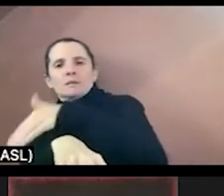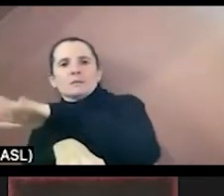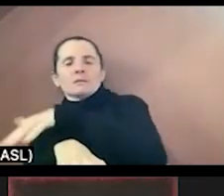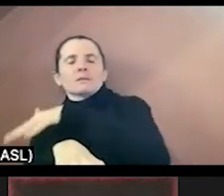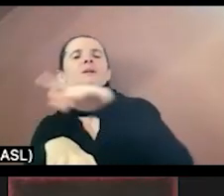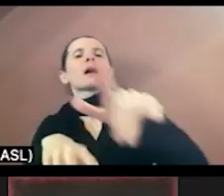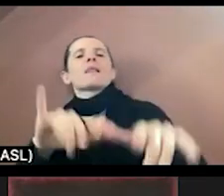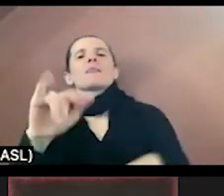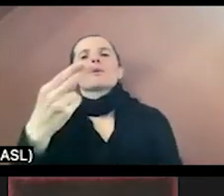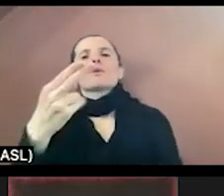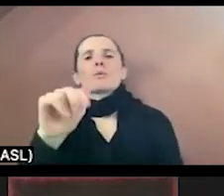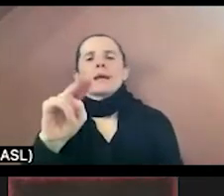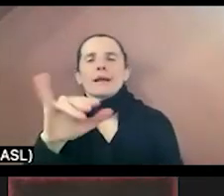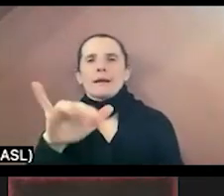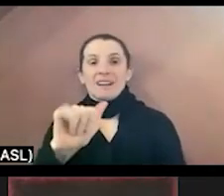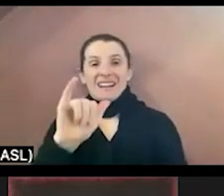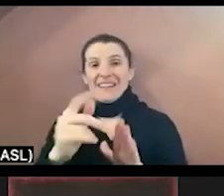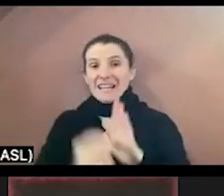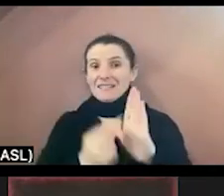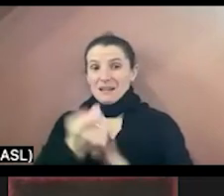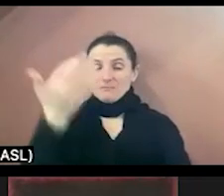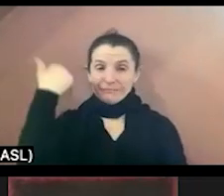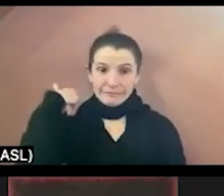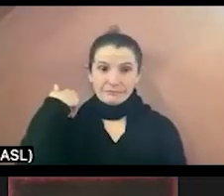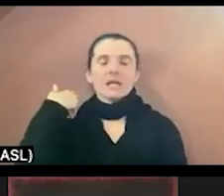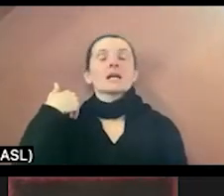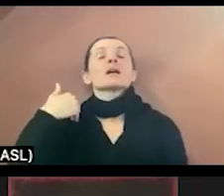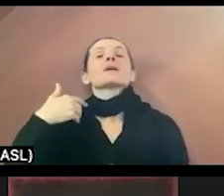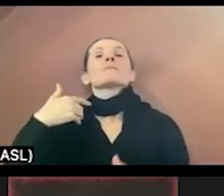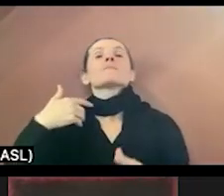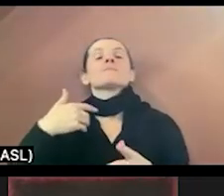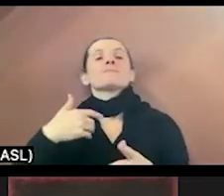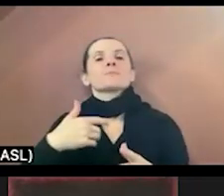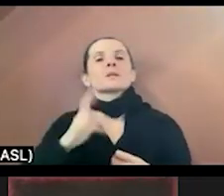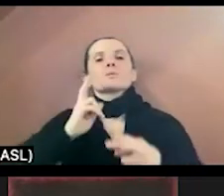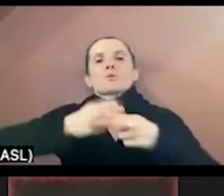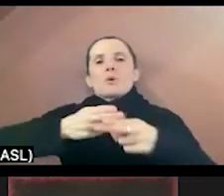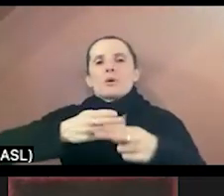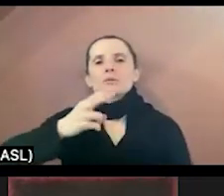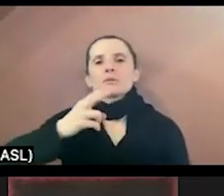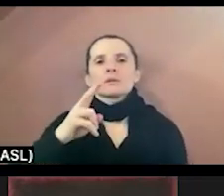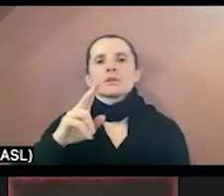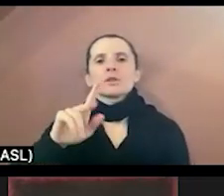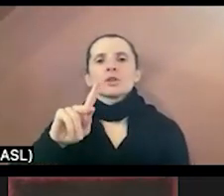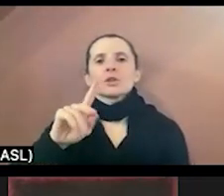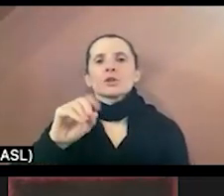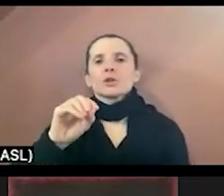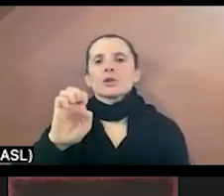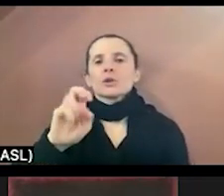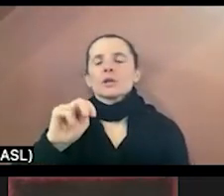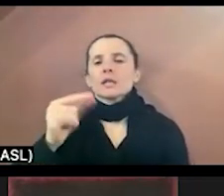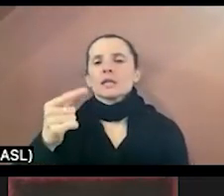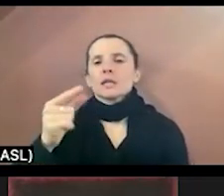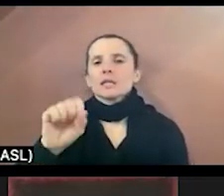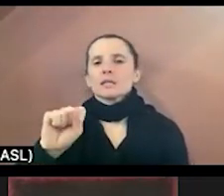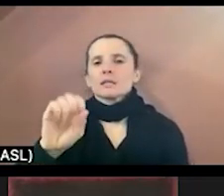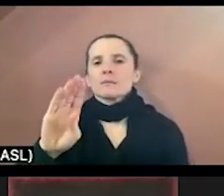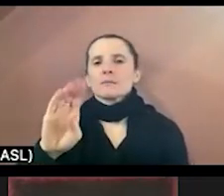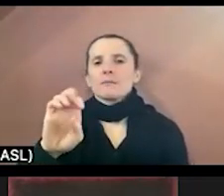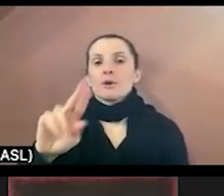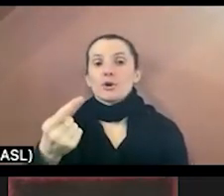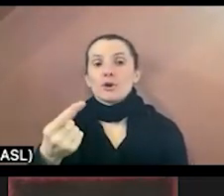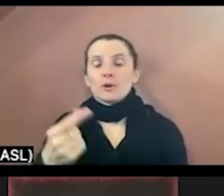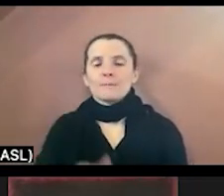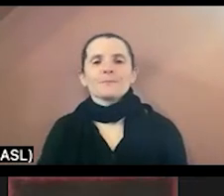where even philosopher Immanuel Kant was born, called Königsberg. The river Pregel divides the town in two,